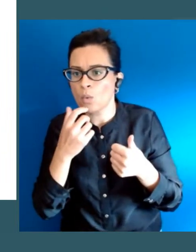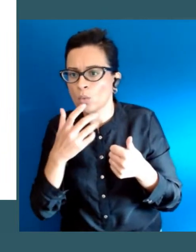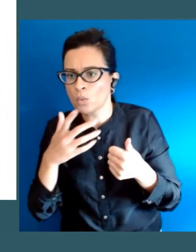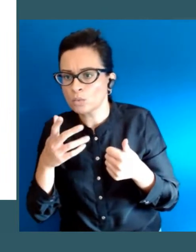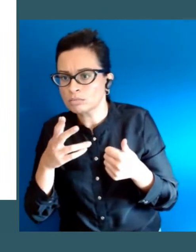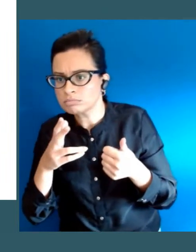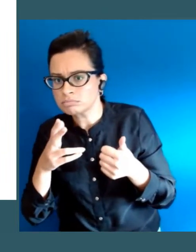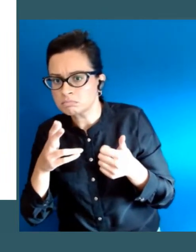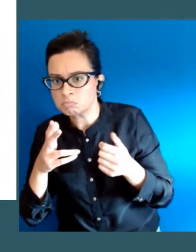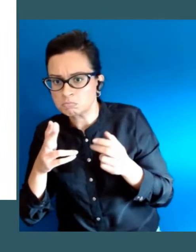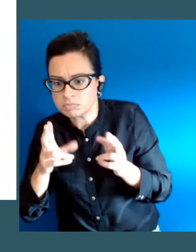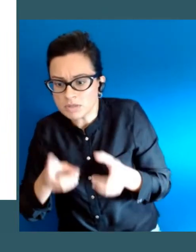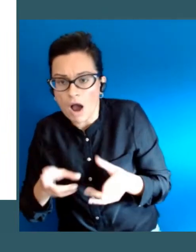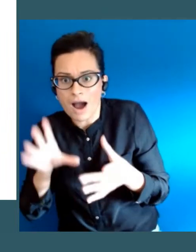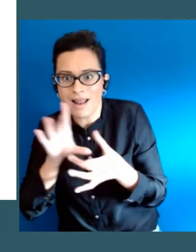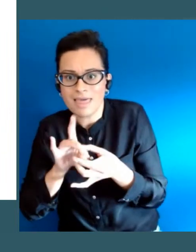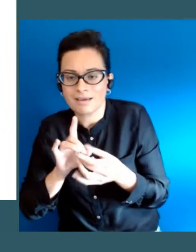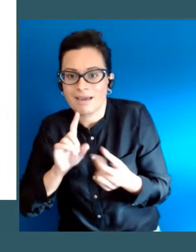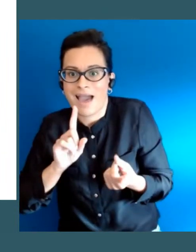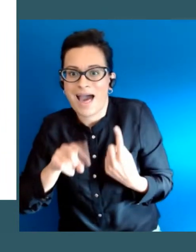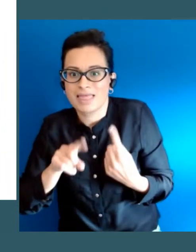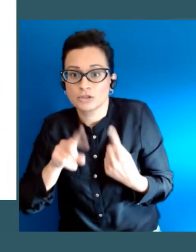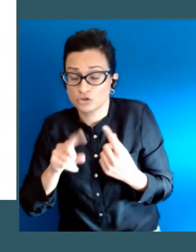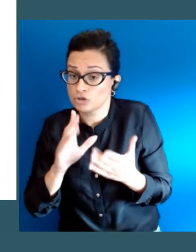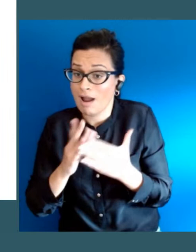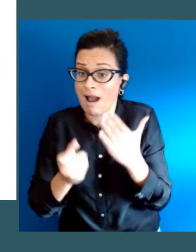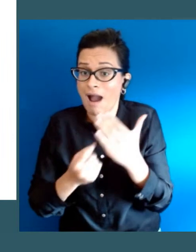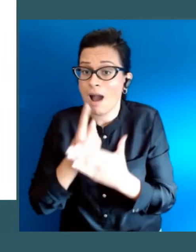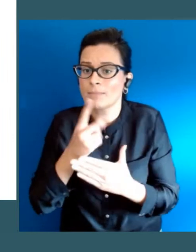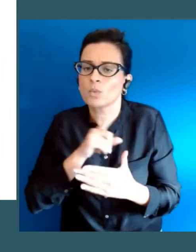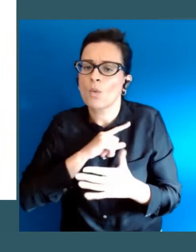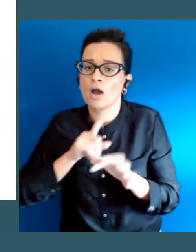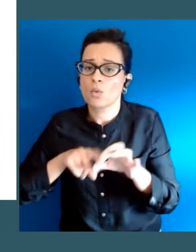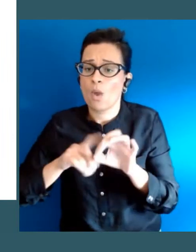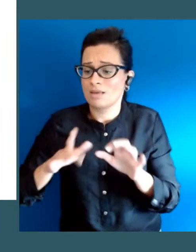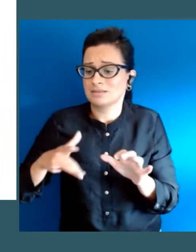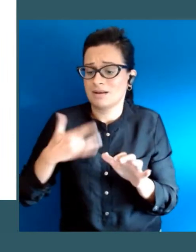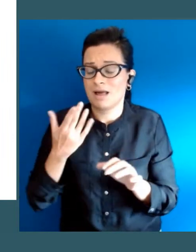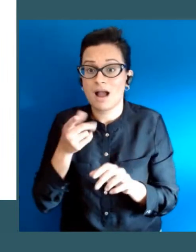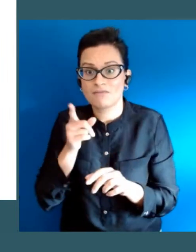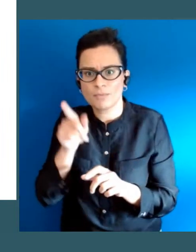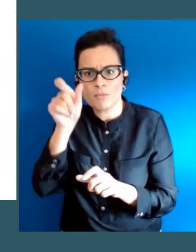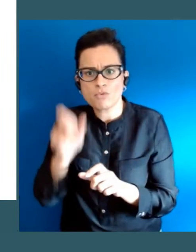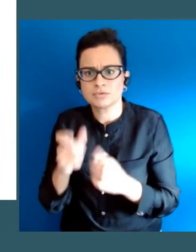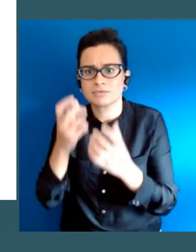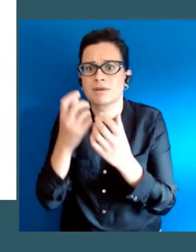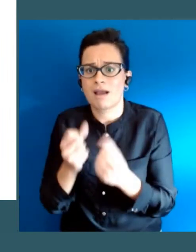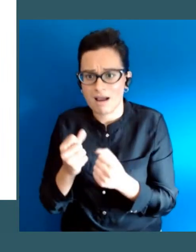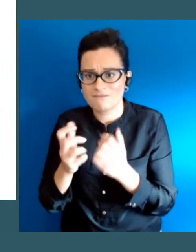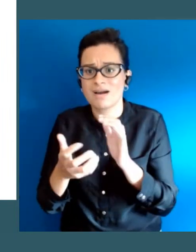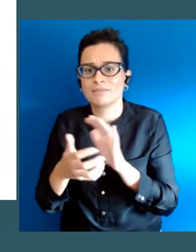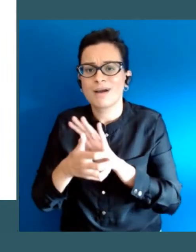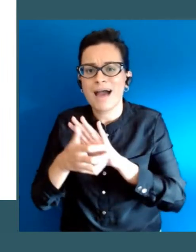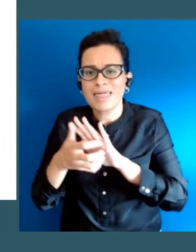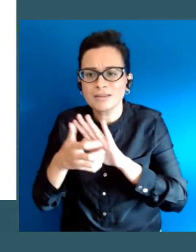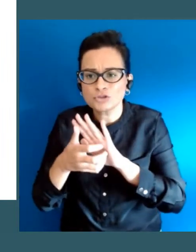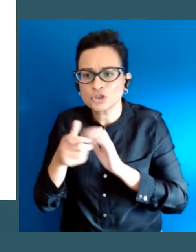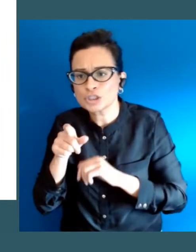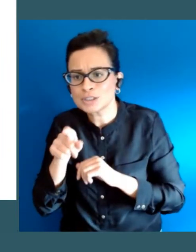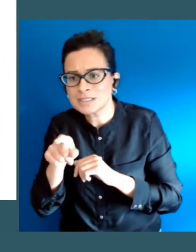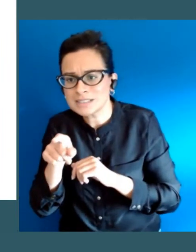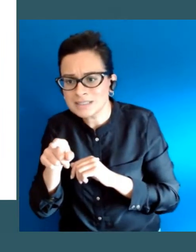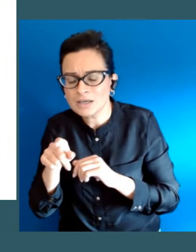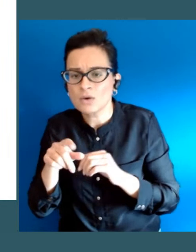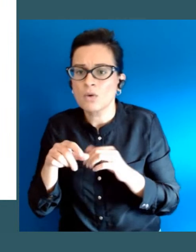happen. And the quality of life for not just the person with allergy, but also the family and those that care for